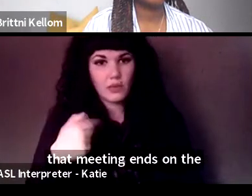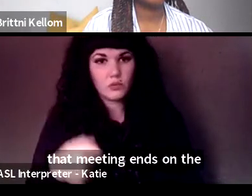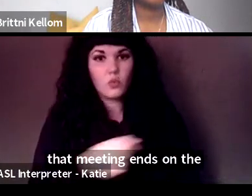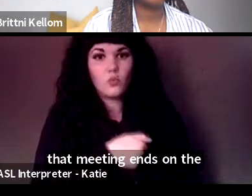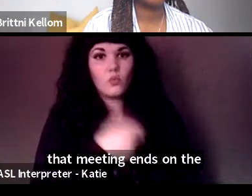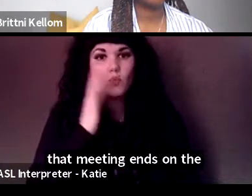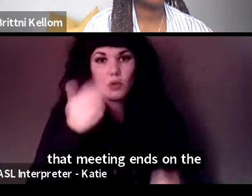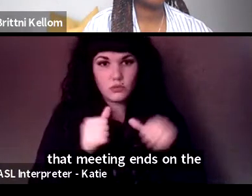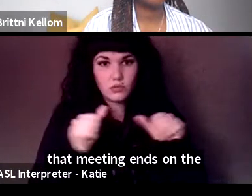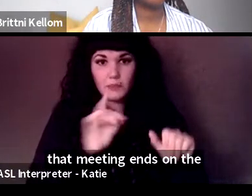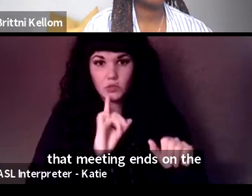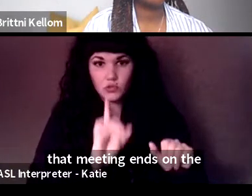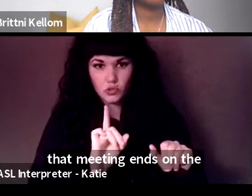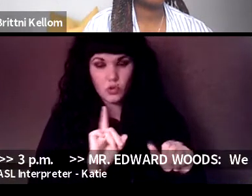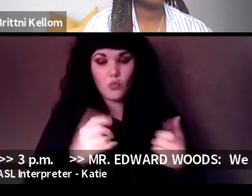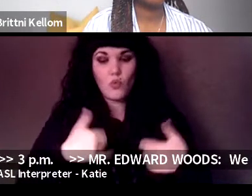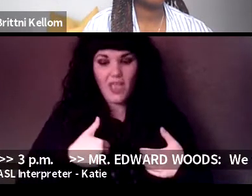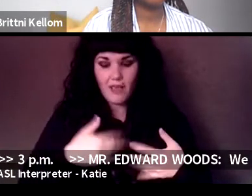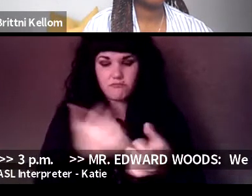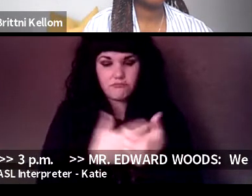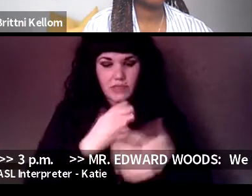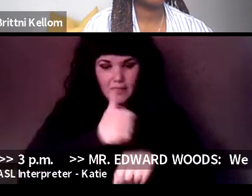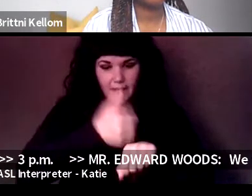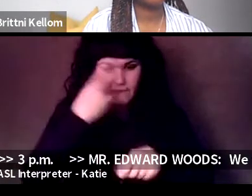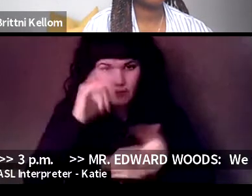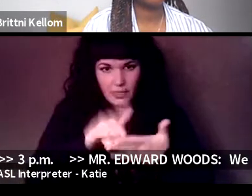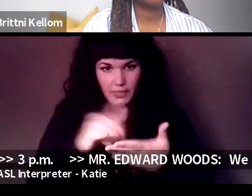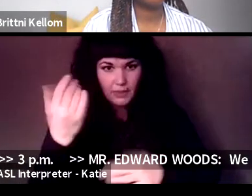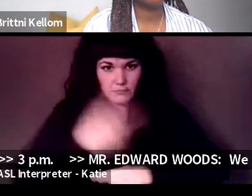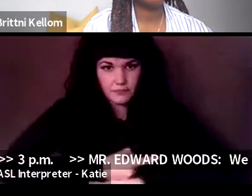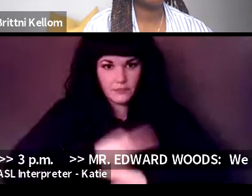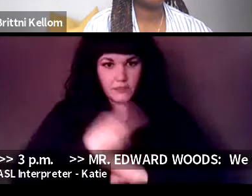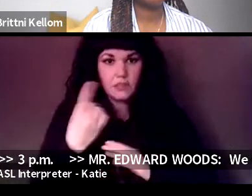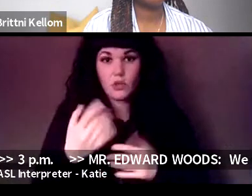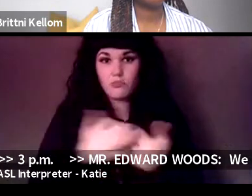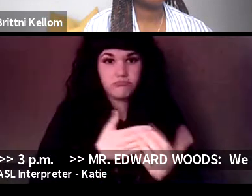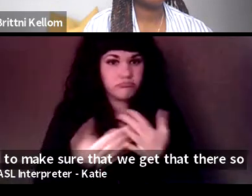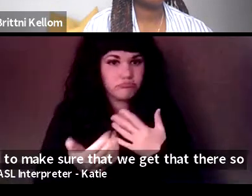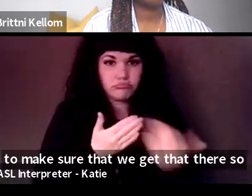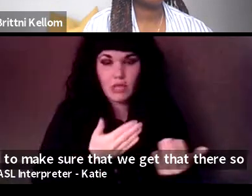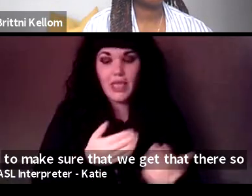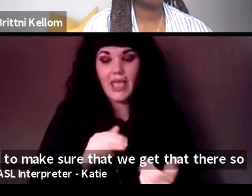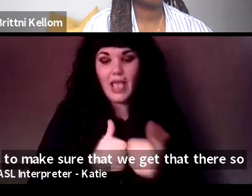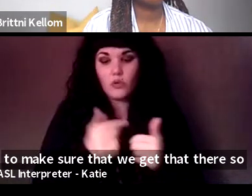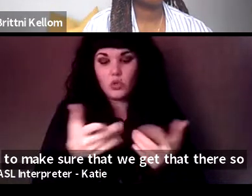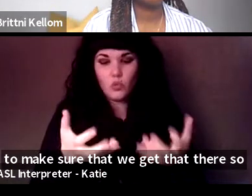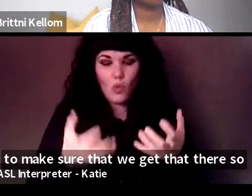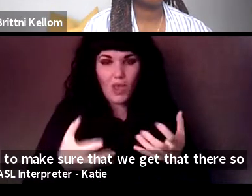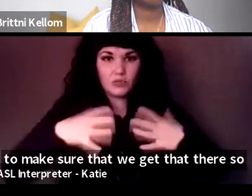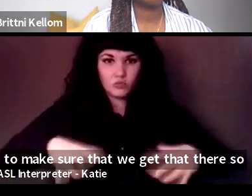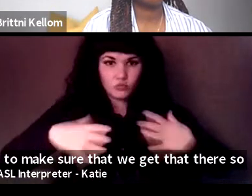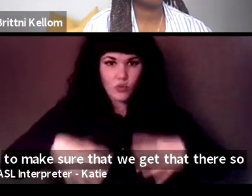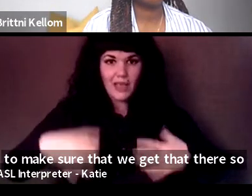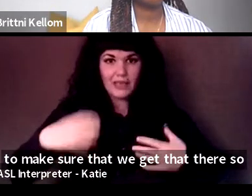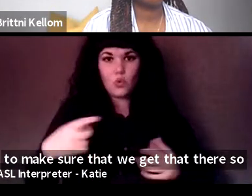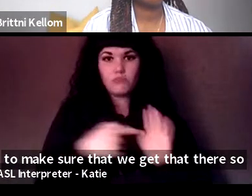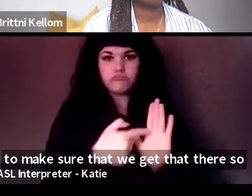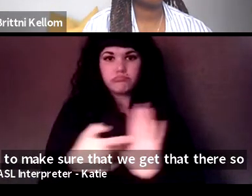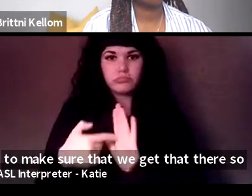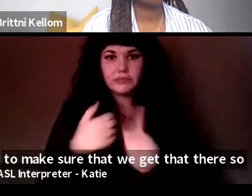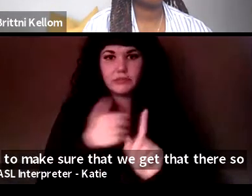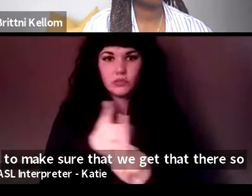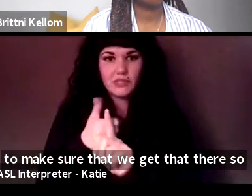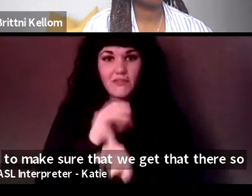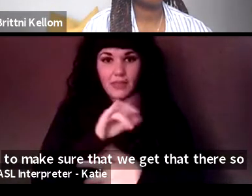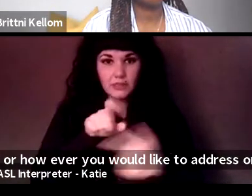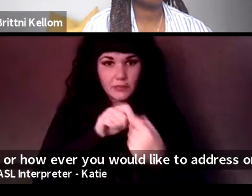make sure that we get that there. So however you would like to dress or present yourselves on that particular day, we